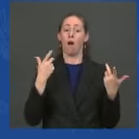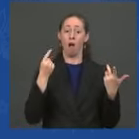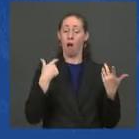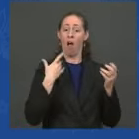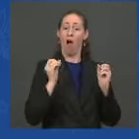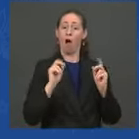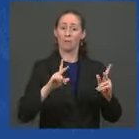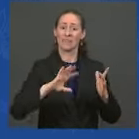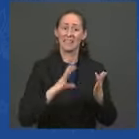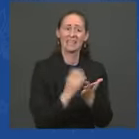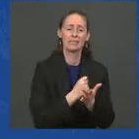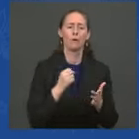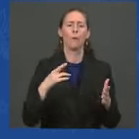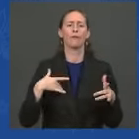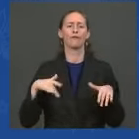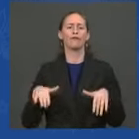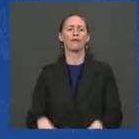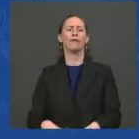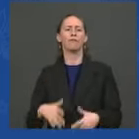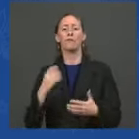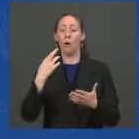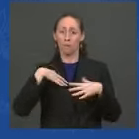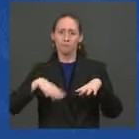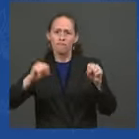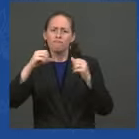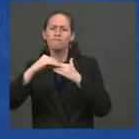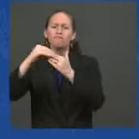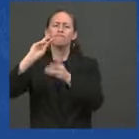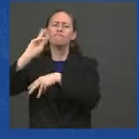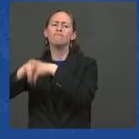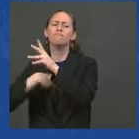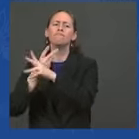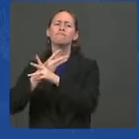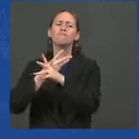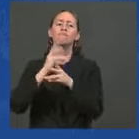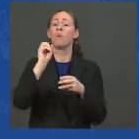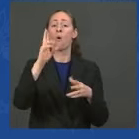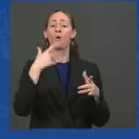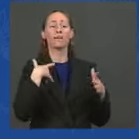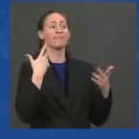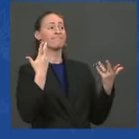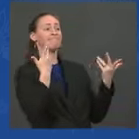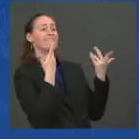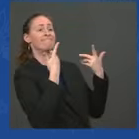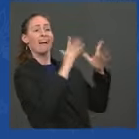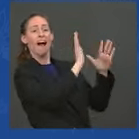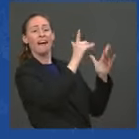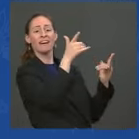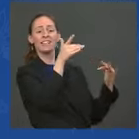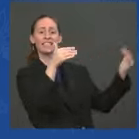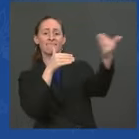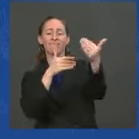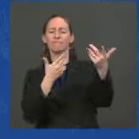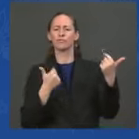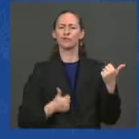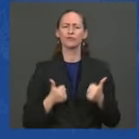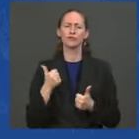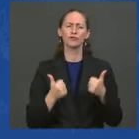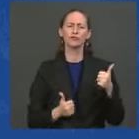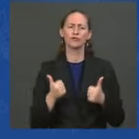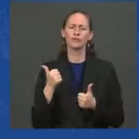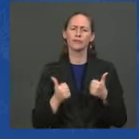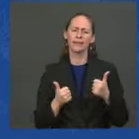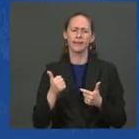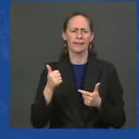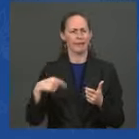the world or continue to let the world move by us. Folks, a lot of folks know what's at stake in the infrastructure bill. It's